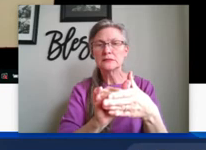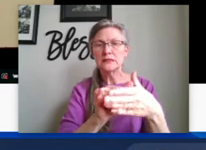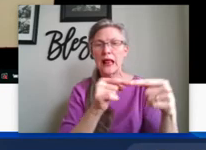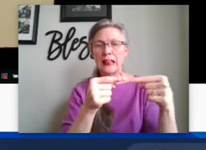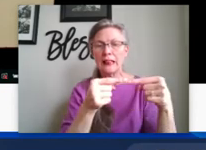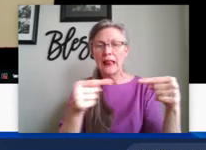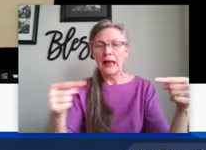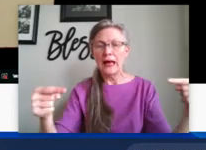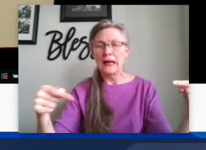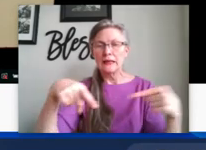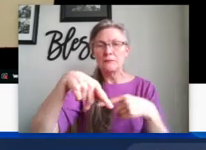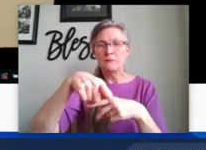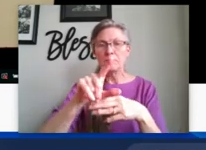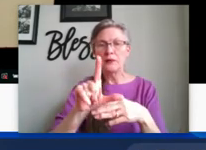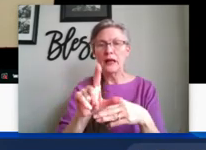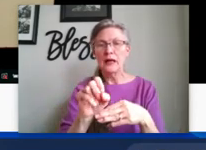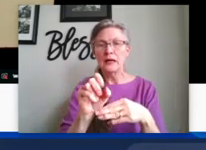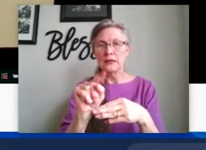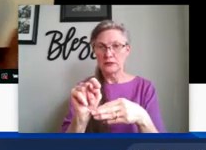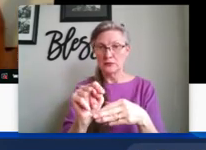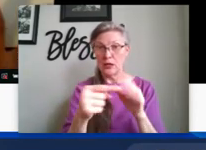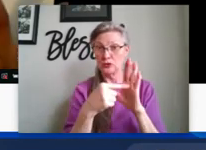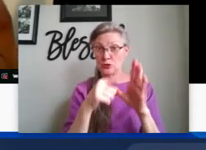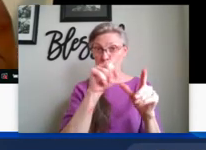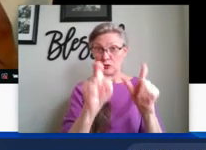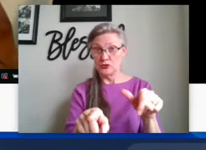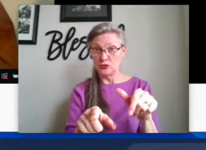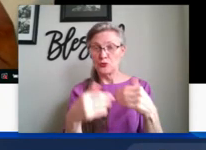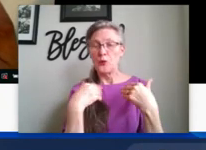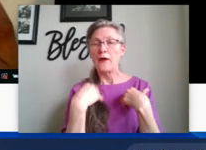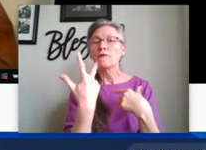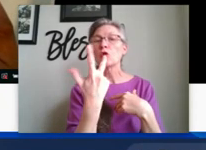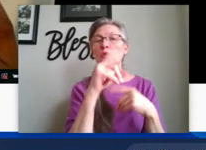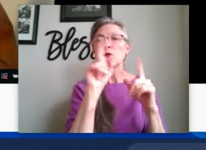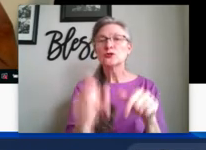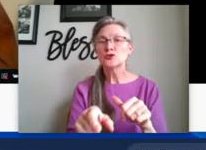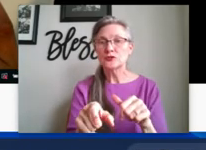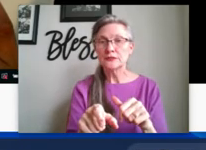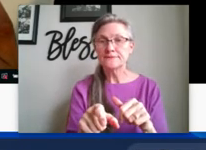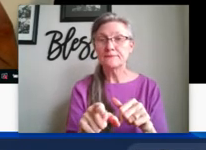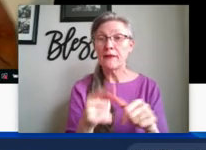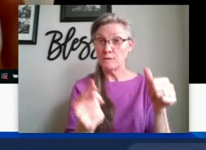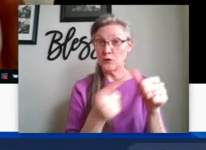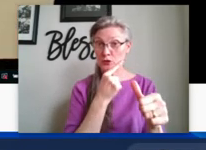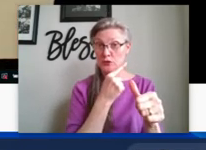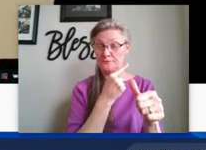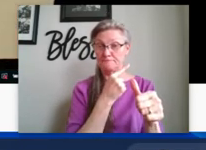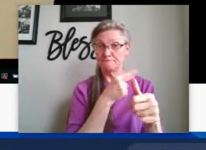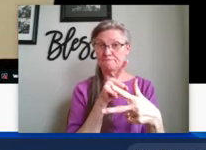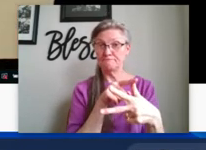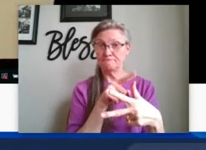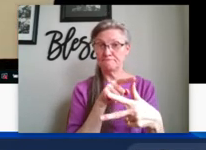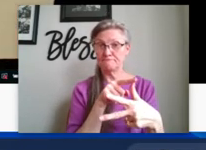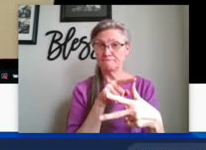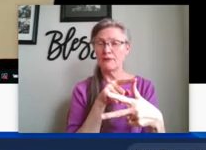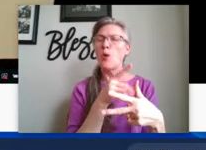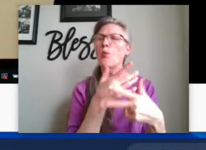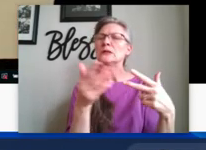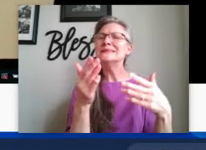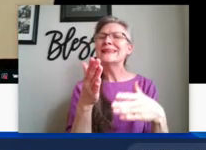plot. So I'll show you the questions now. We have 3 questions we're gonna look at. The first question